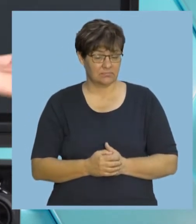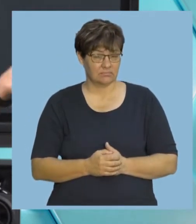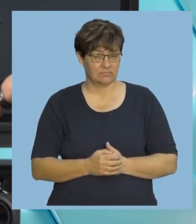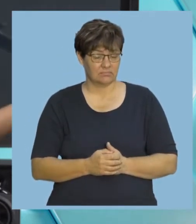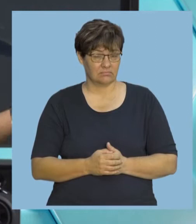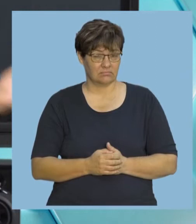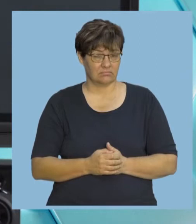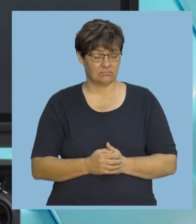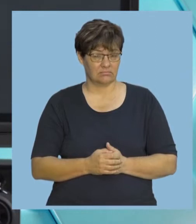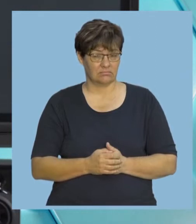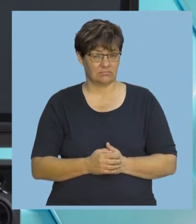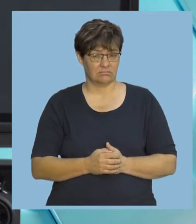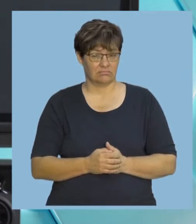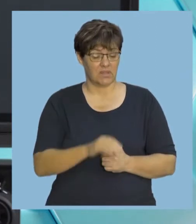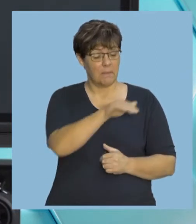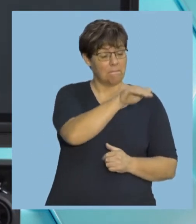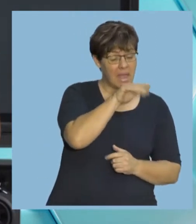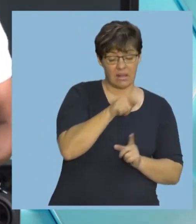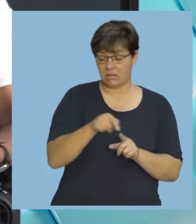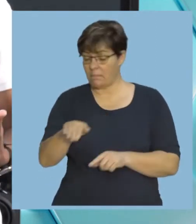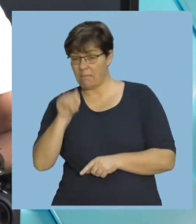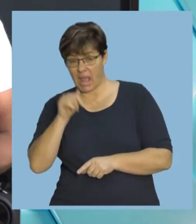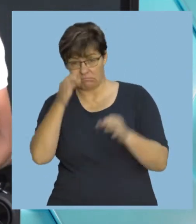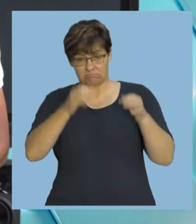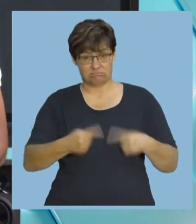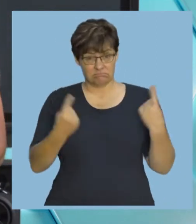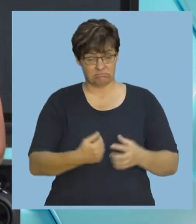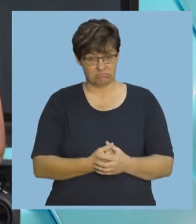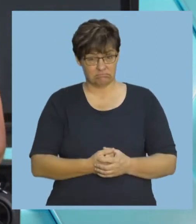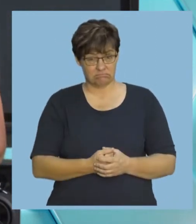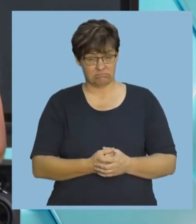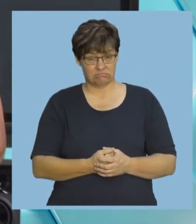Can a different bank come to a different conclusion?